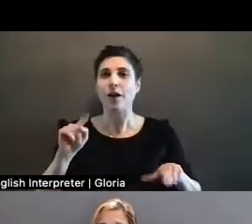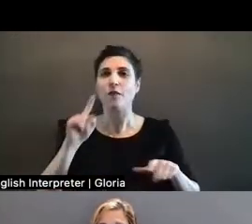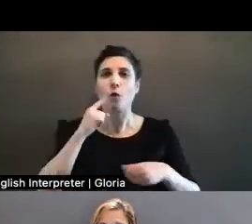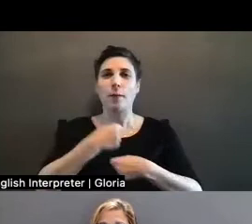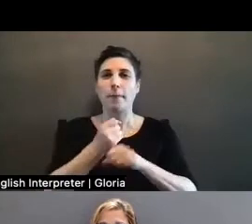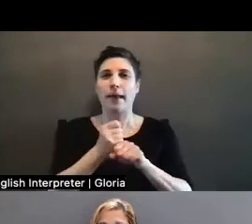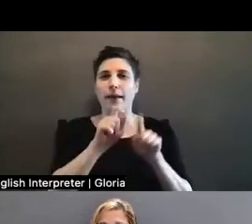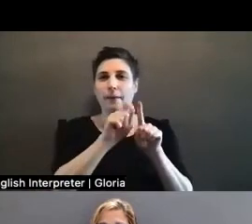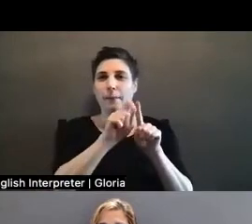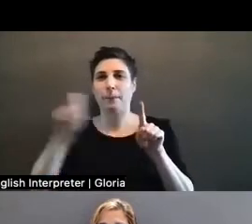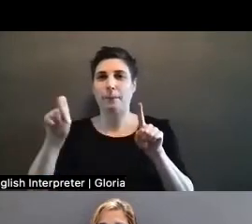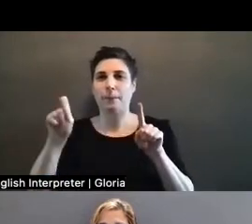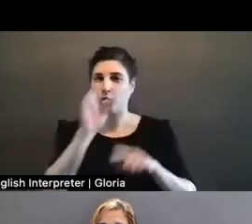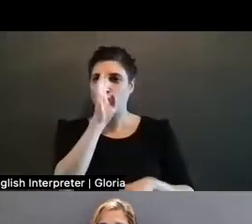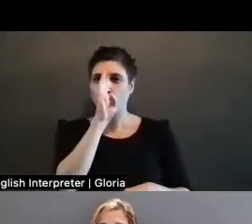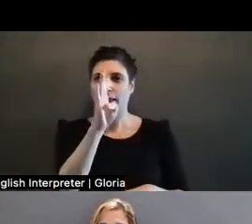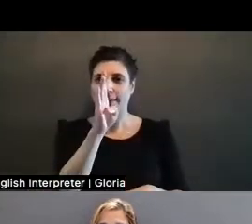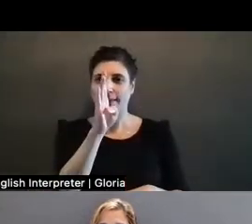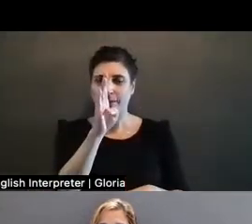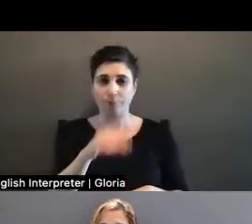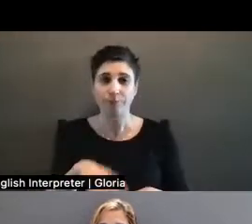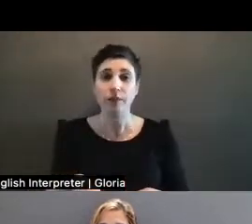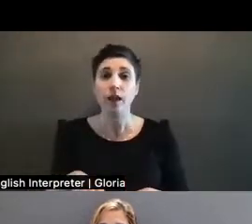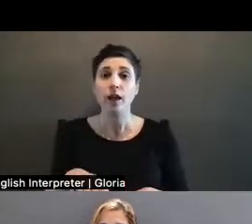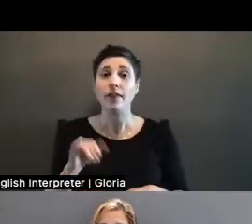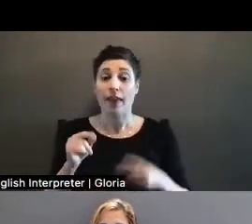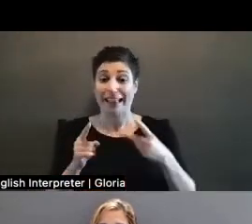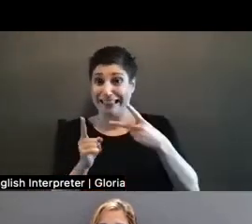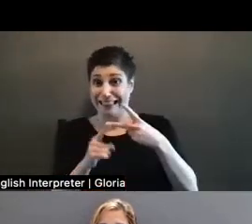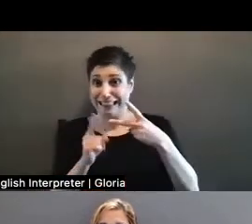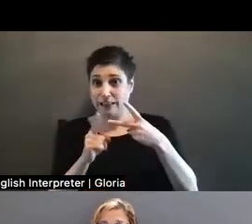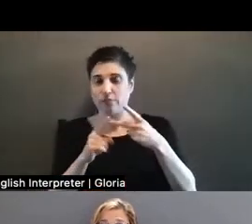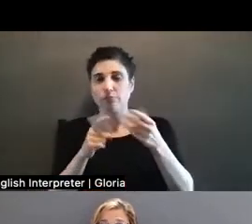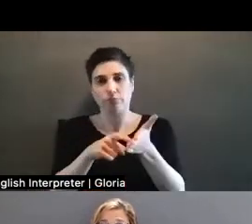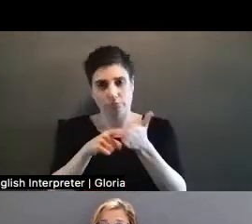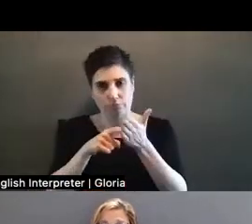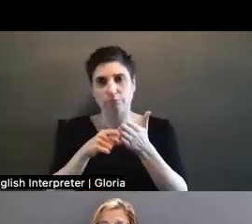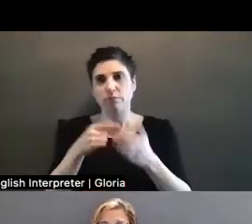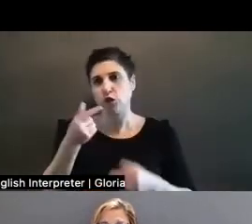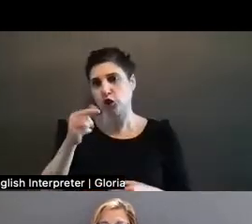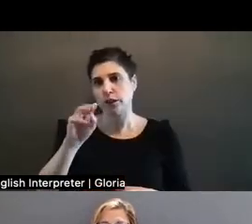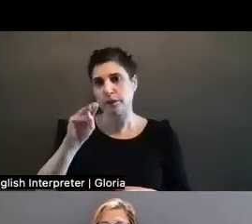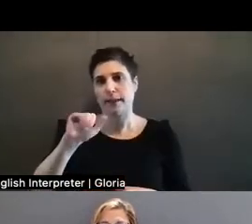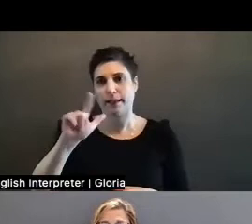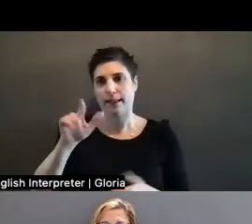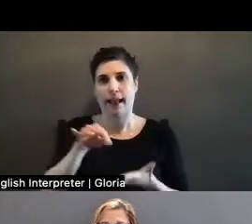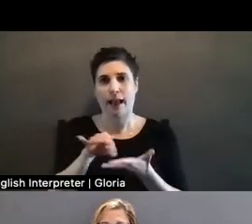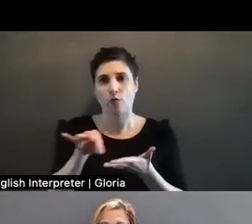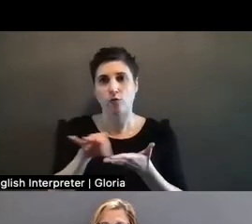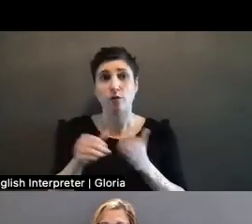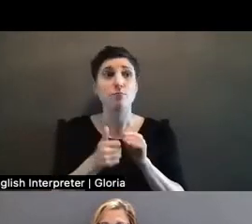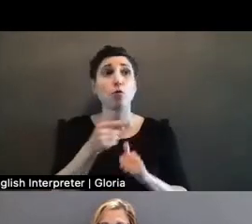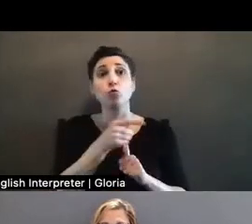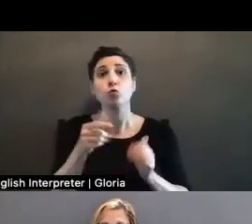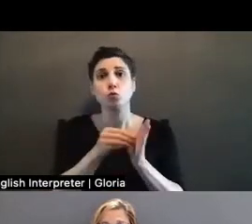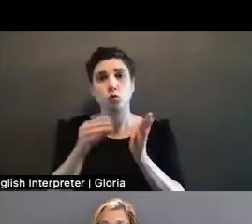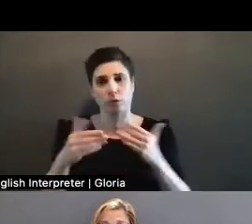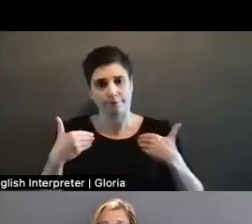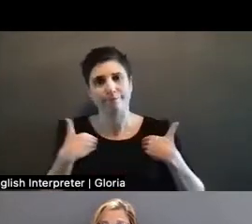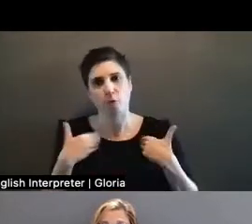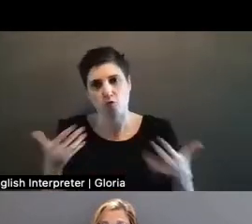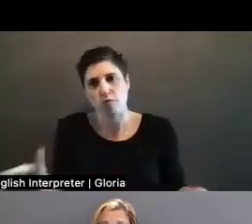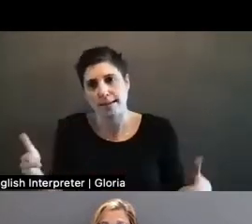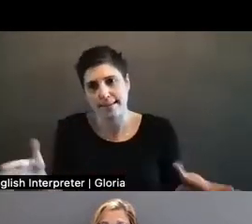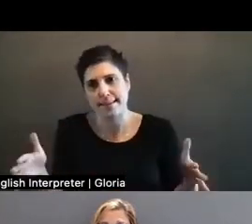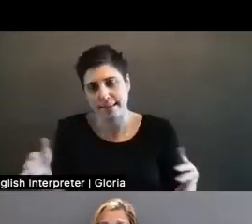is a Gmail account. These are free. Most students have them. With students who are